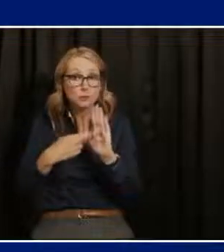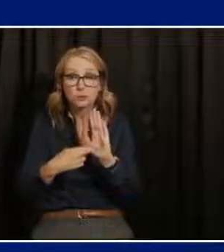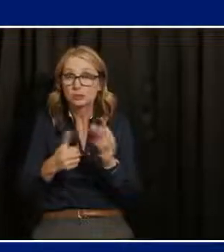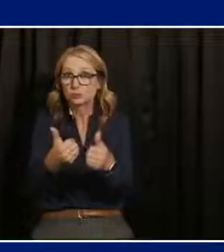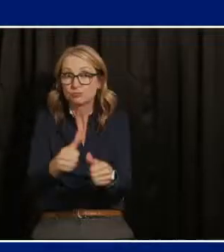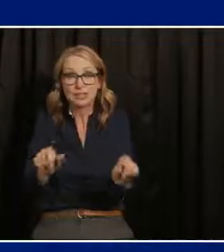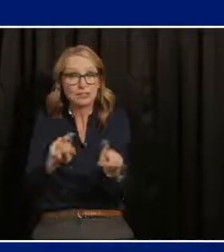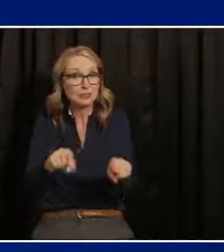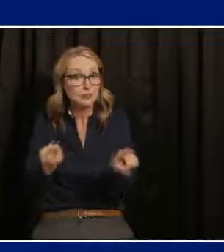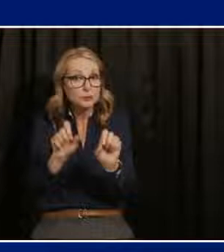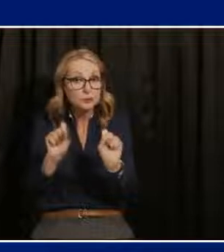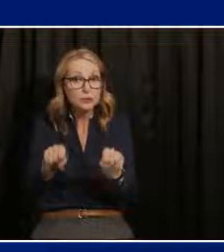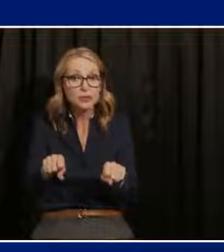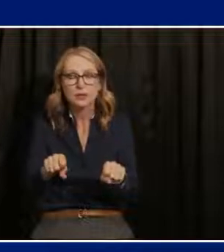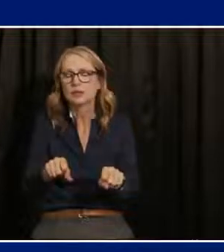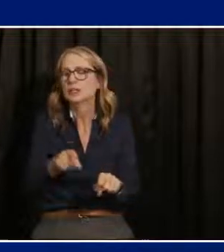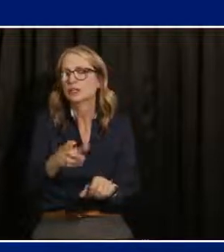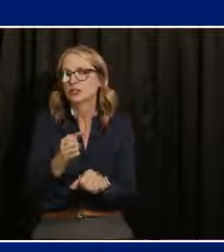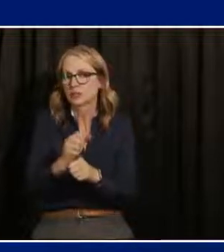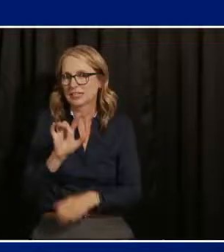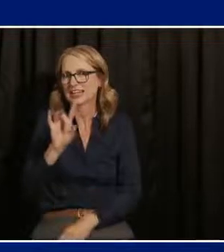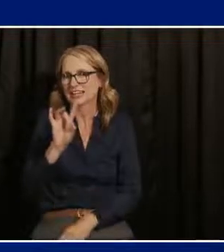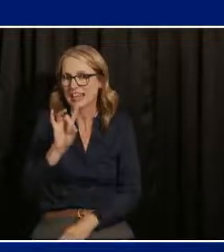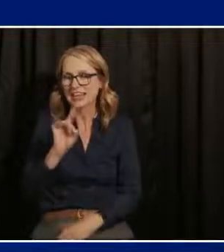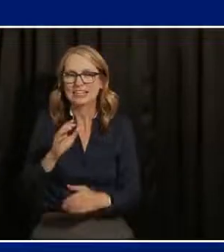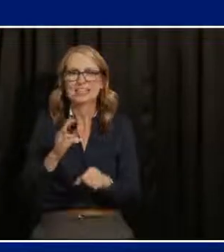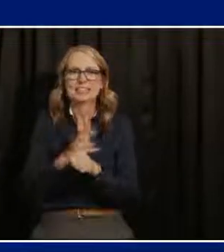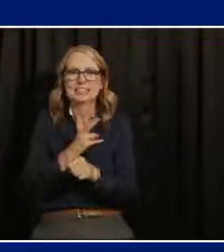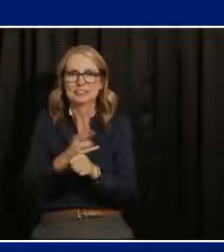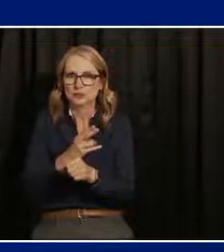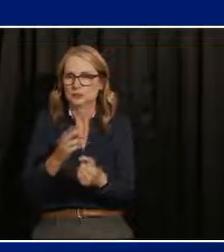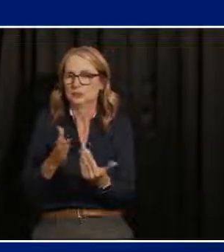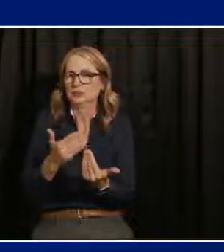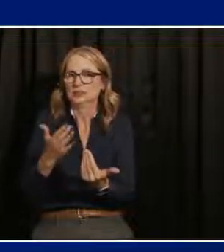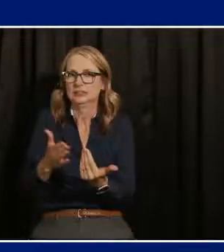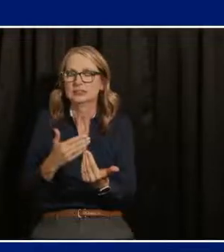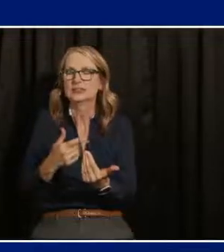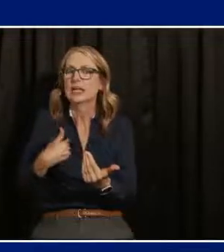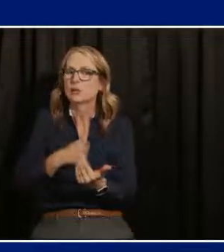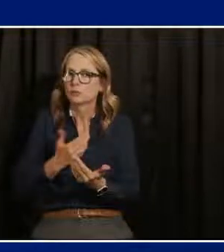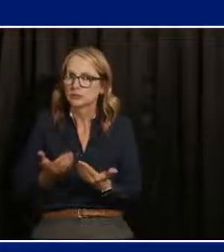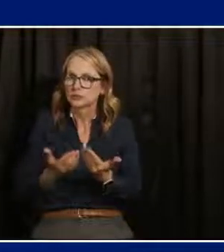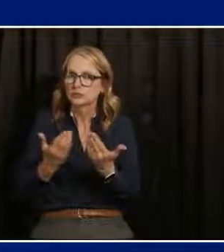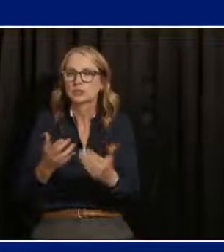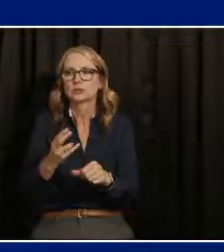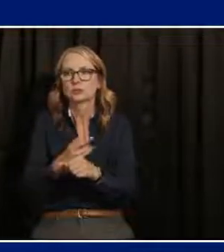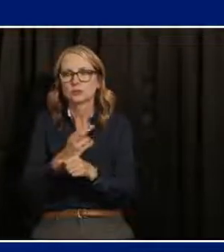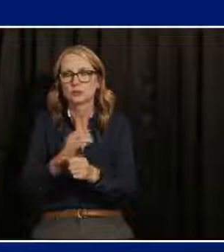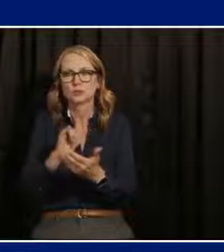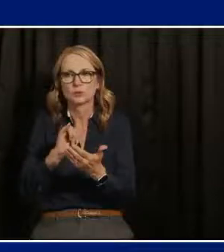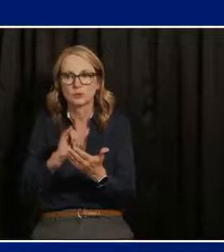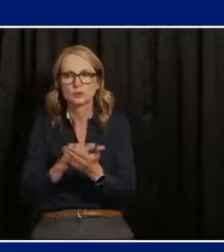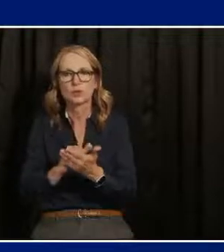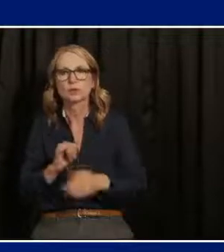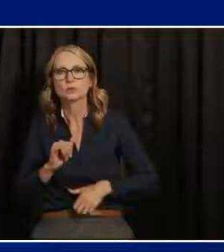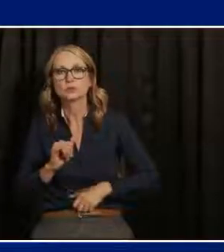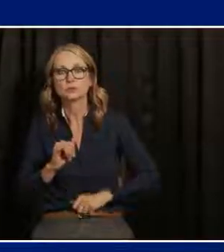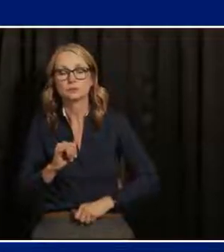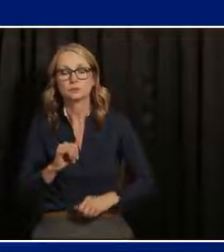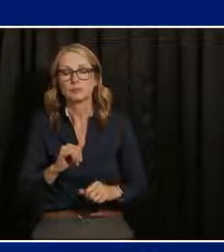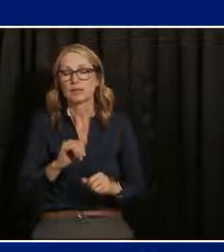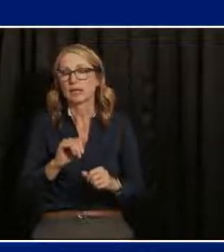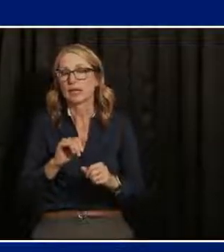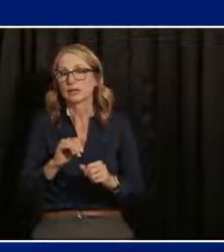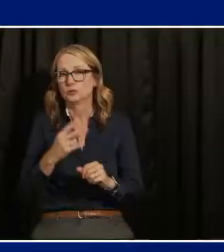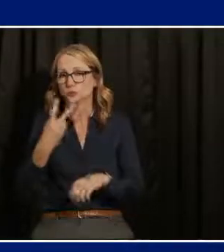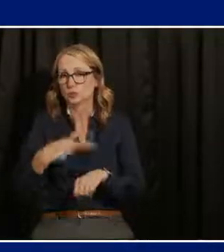doorstep. 8 easy-to-use Binax tests. The suggested use is twice a week for 4 weeks. But you can also use them once a week. You